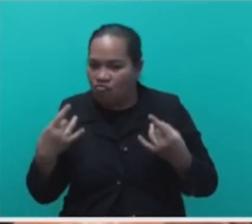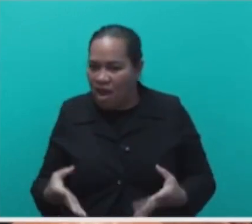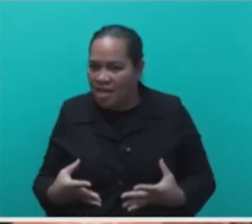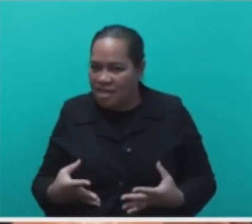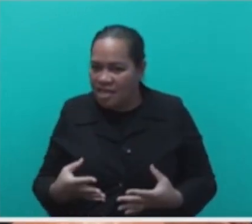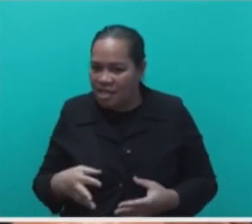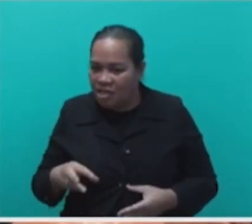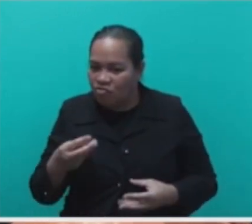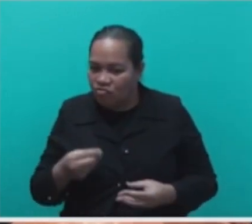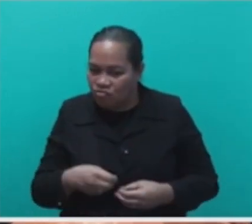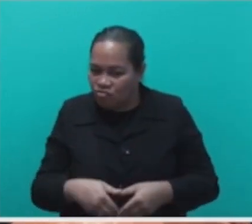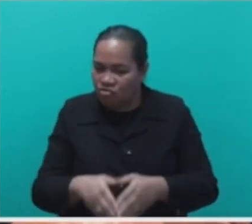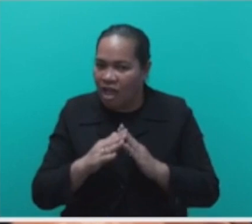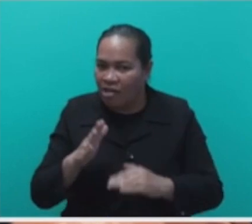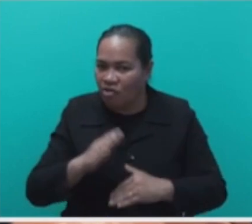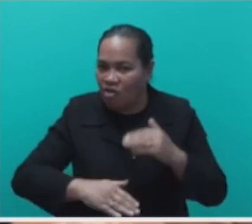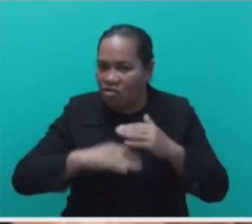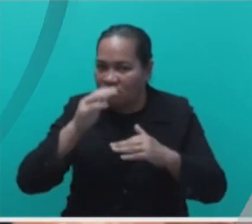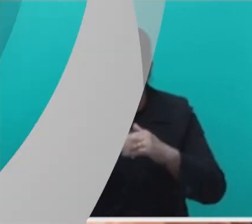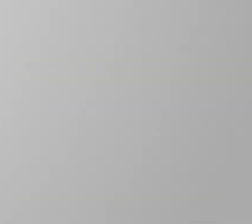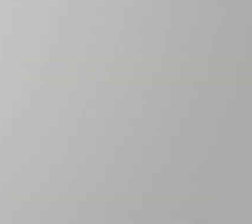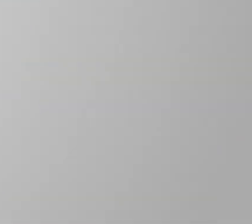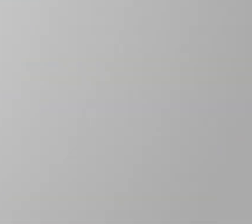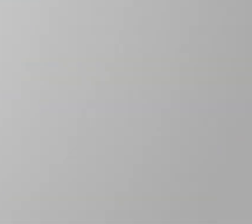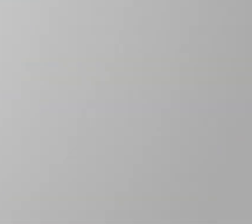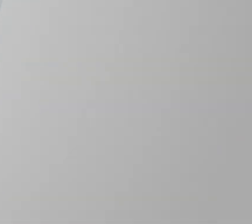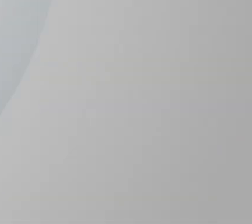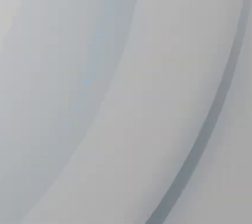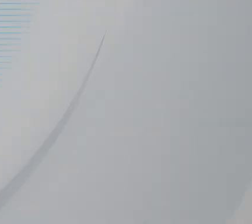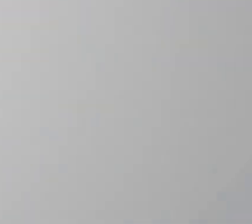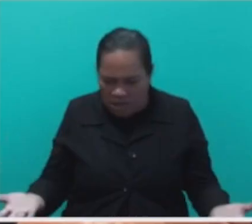to start their construction. So we need to see what is the solution for